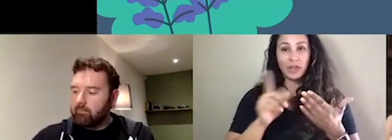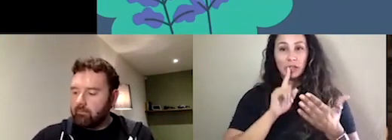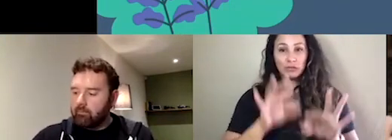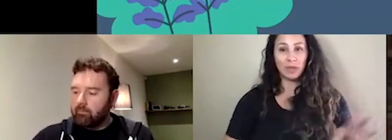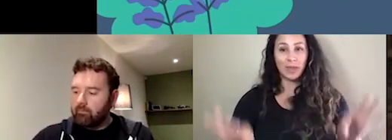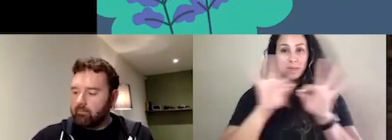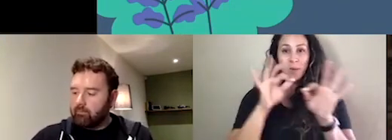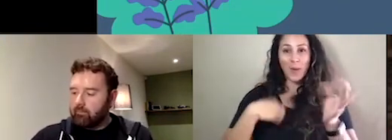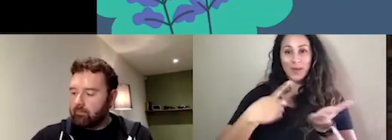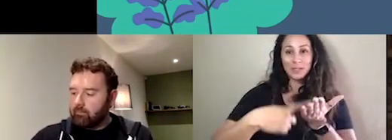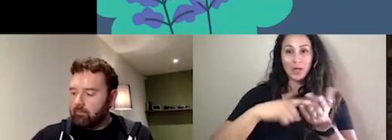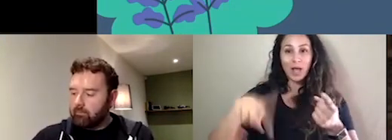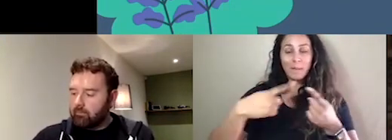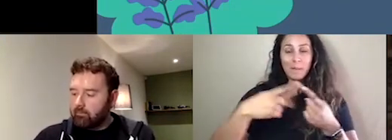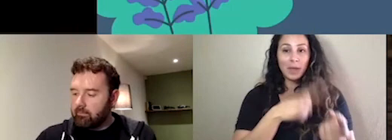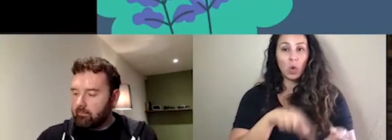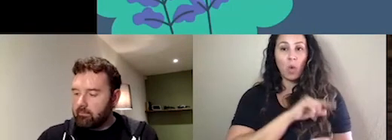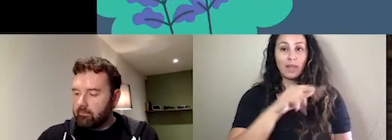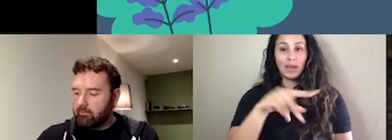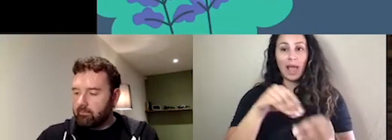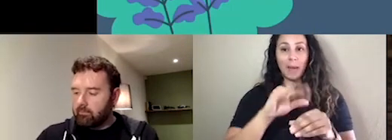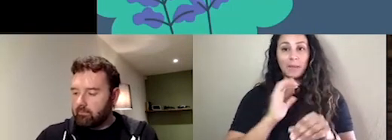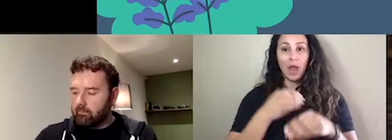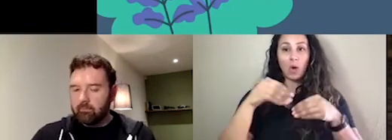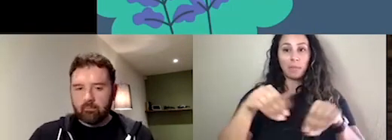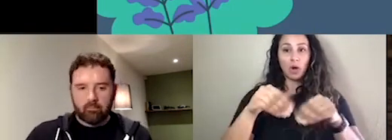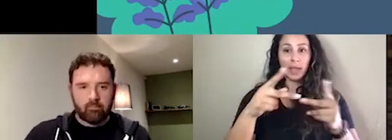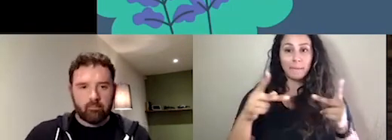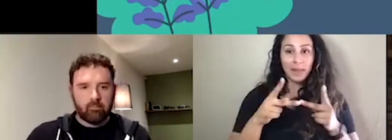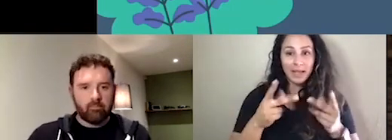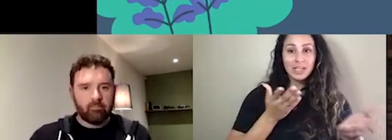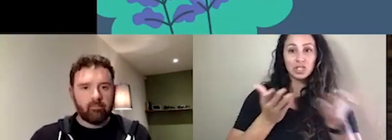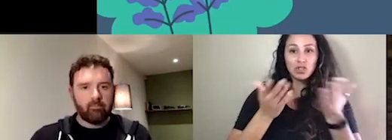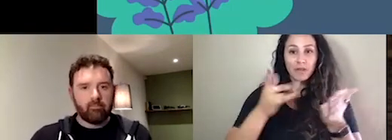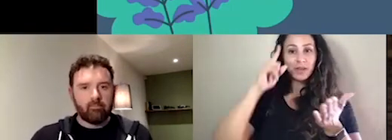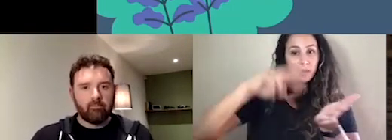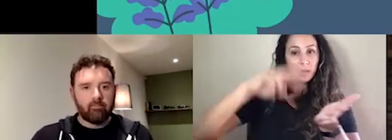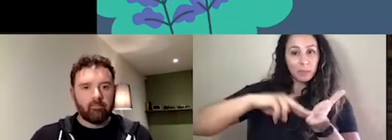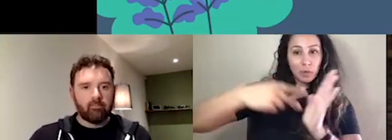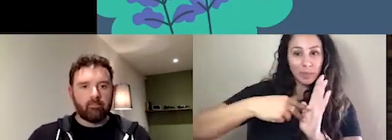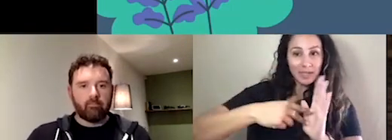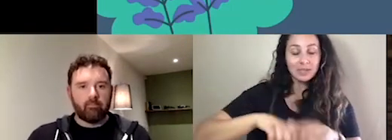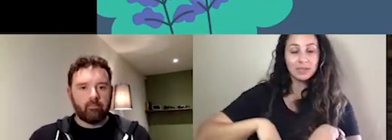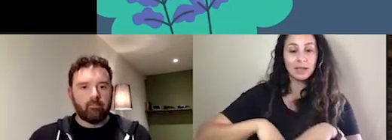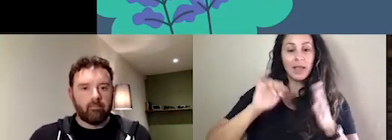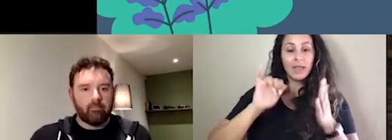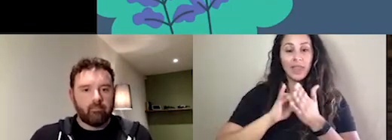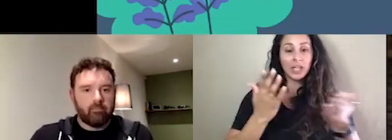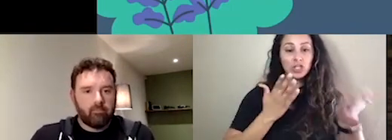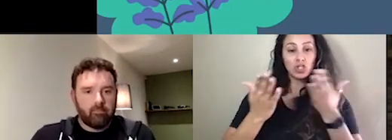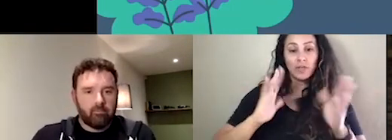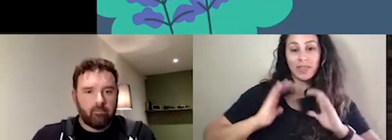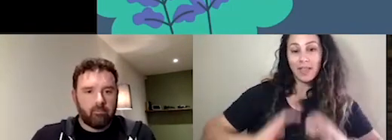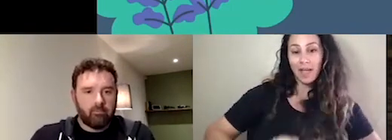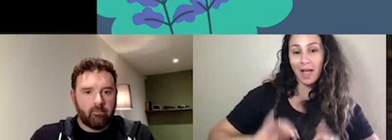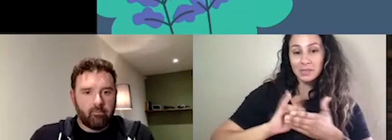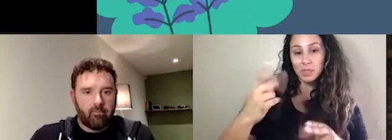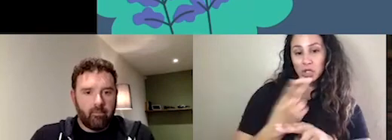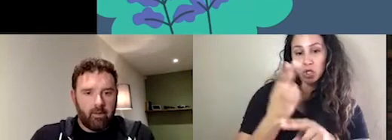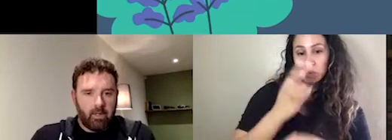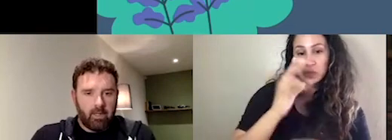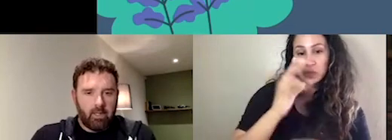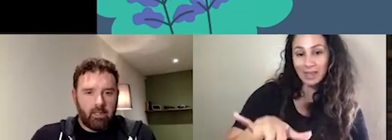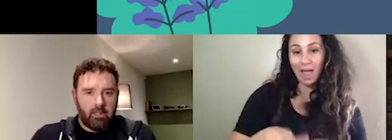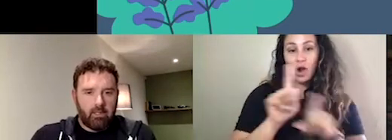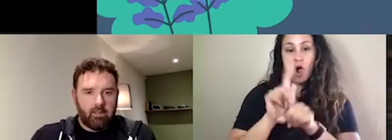being a quality app in our marketplace, making sure that it's serving a purpose, that it's serving the customers that are using it. And we also